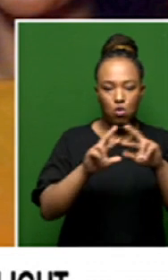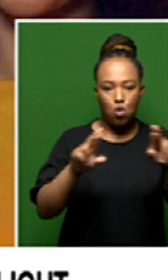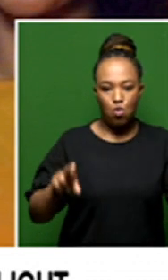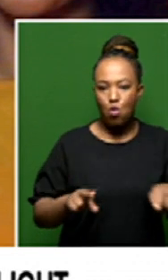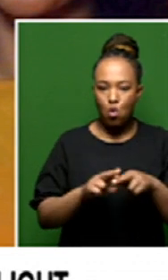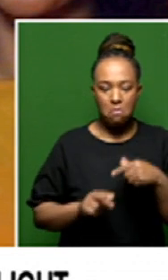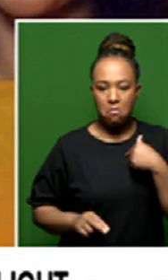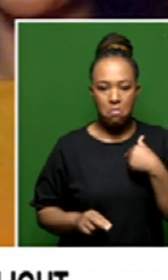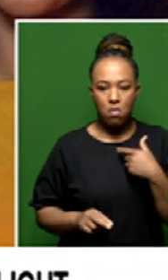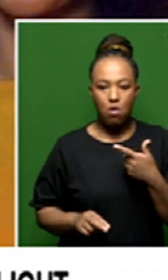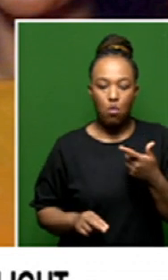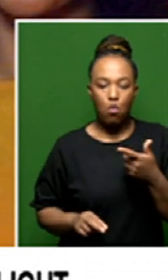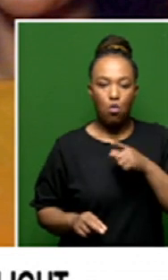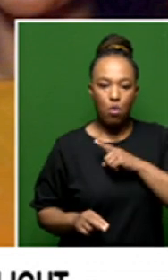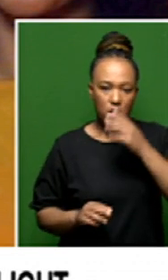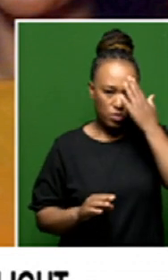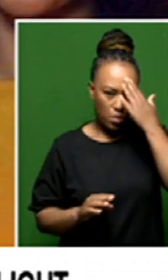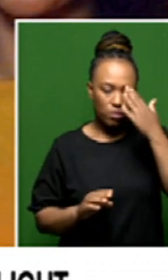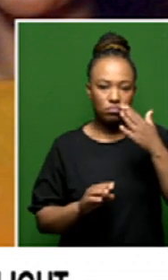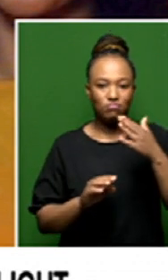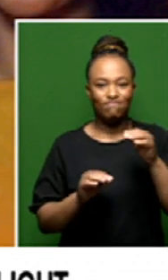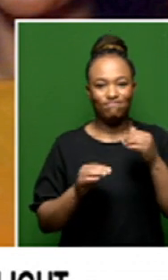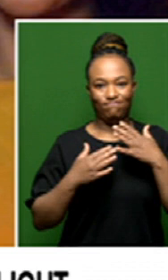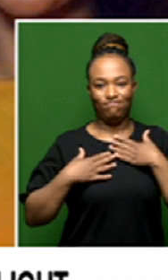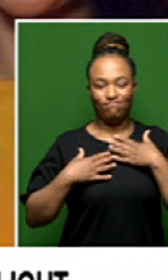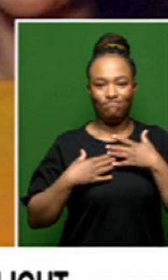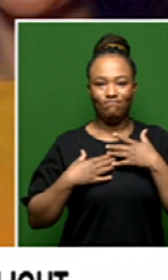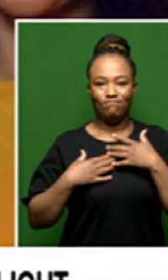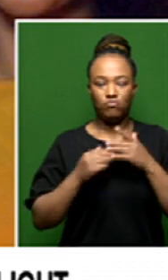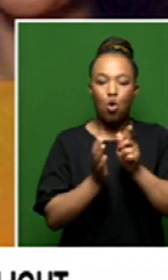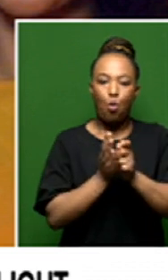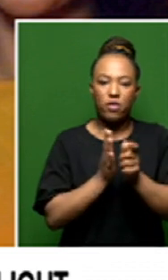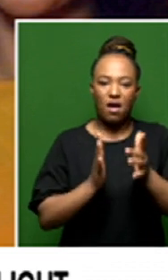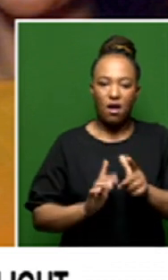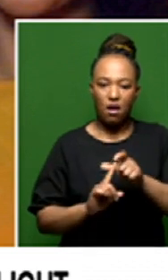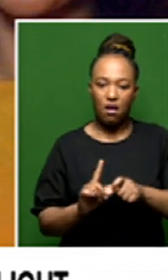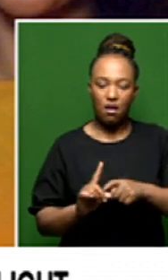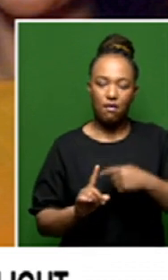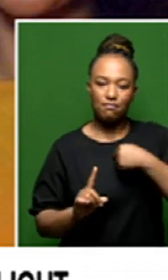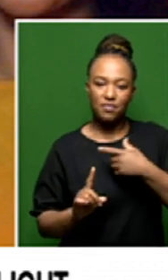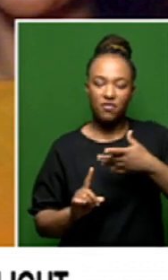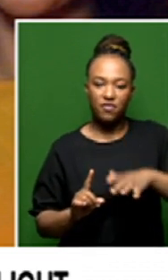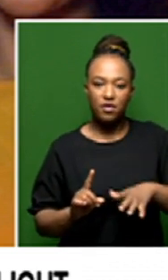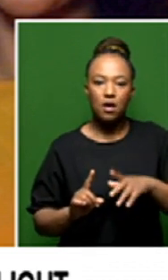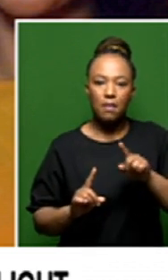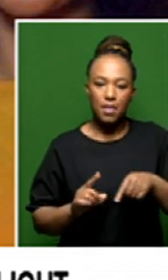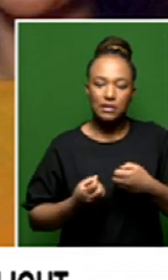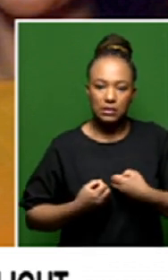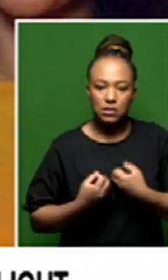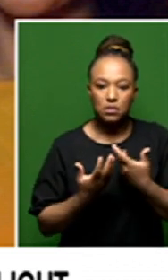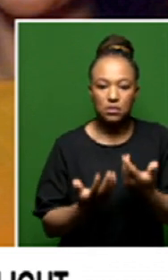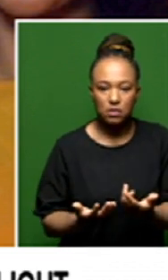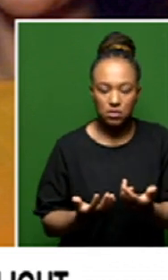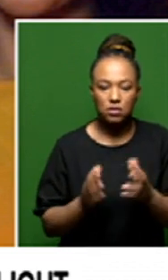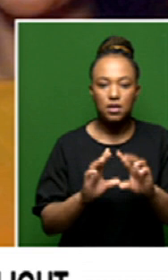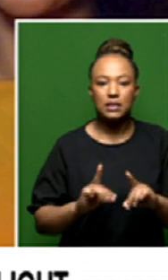given, the uncertainty around my status. Again, it's concerning that I had to outline this to